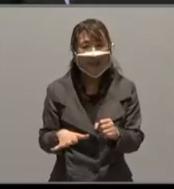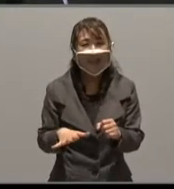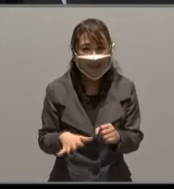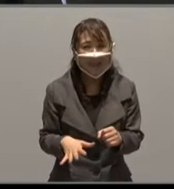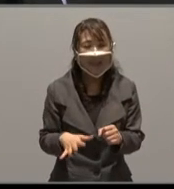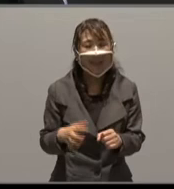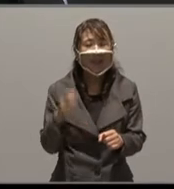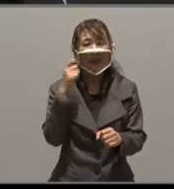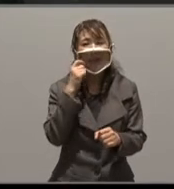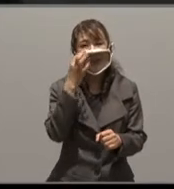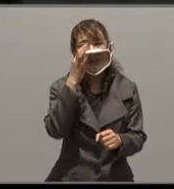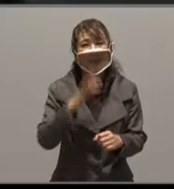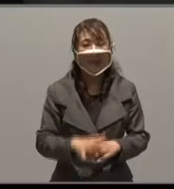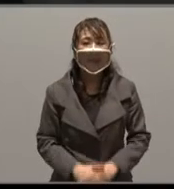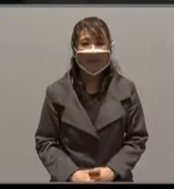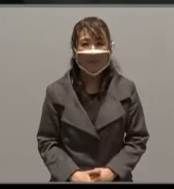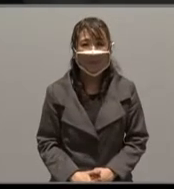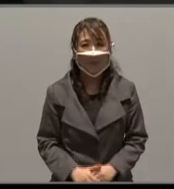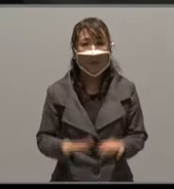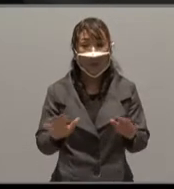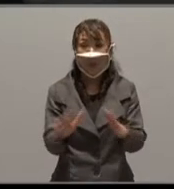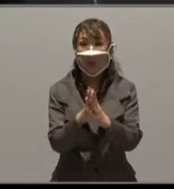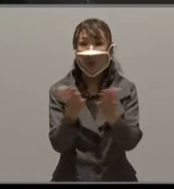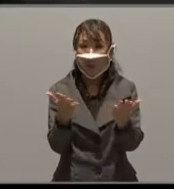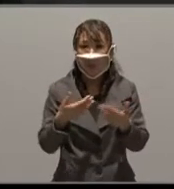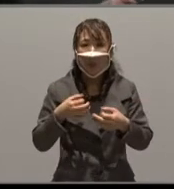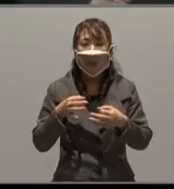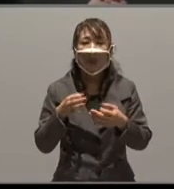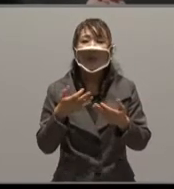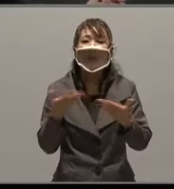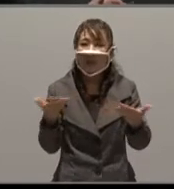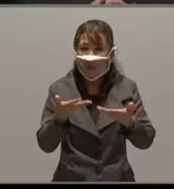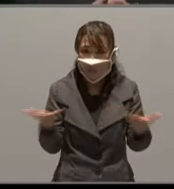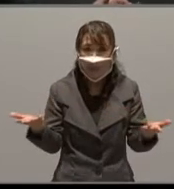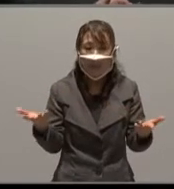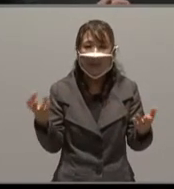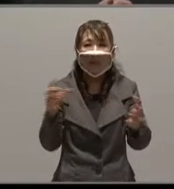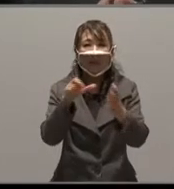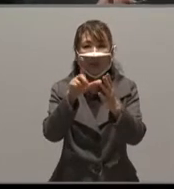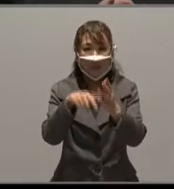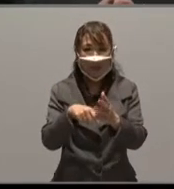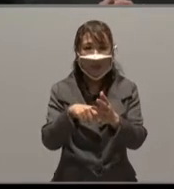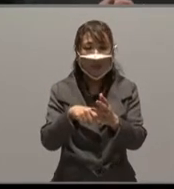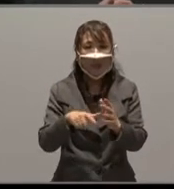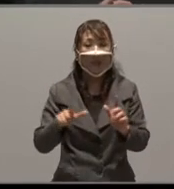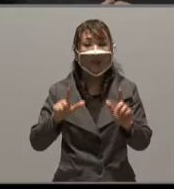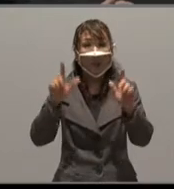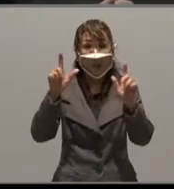books at this event, but we could not do that because of COVID-19.